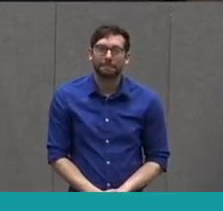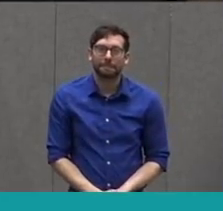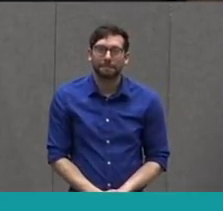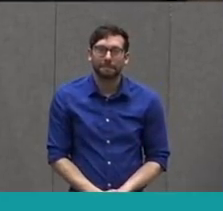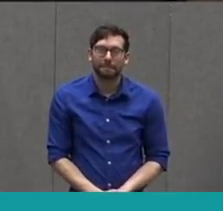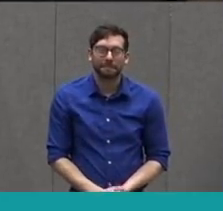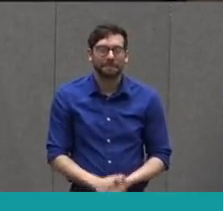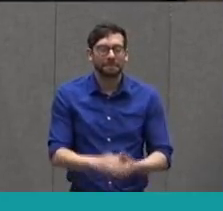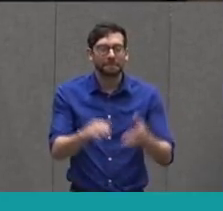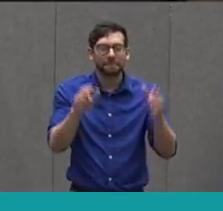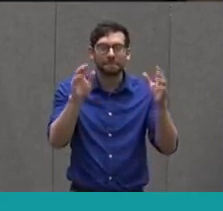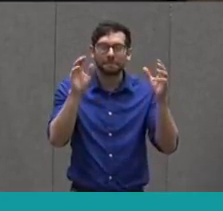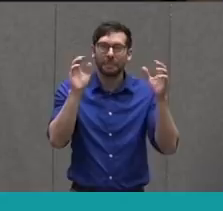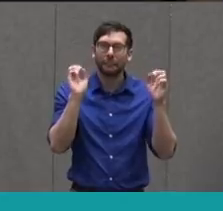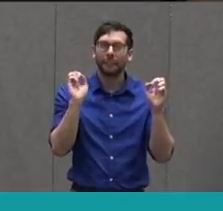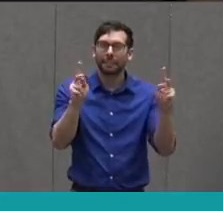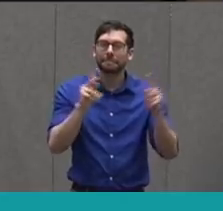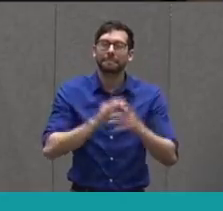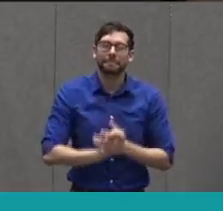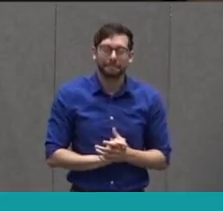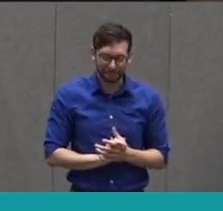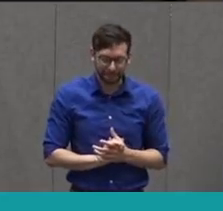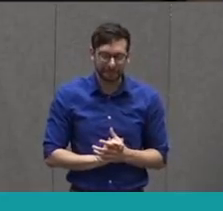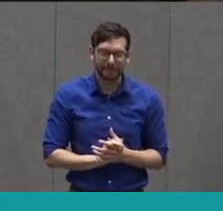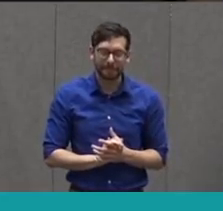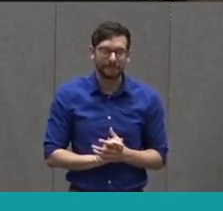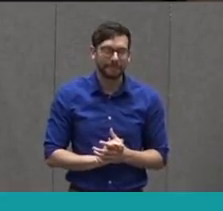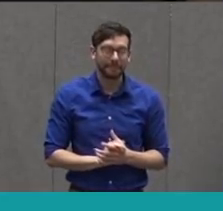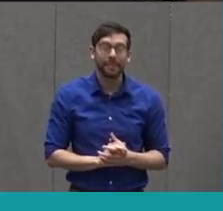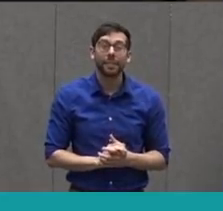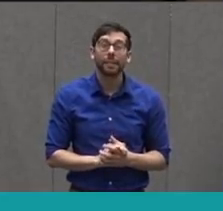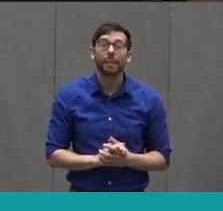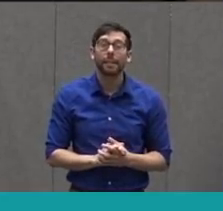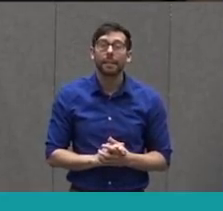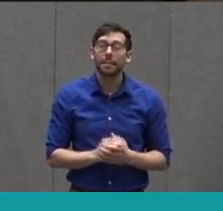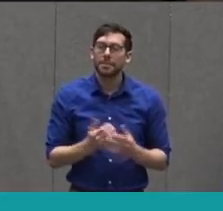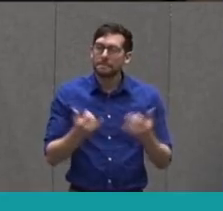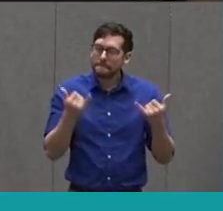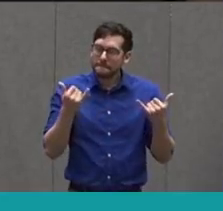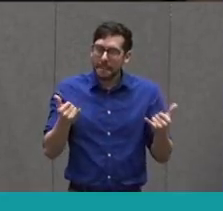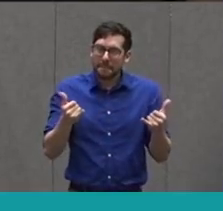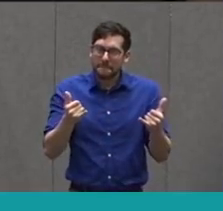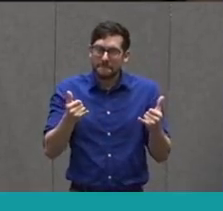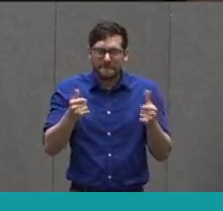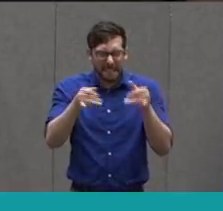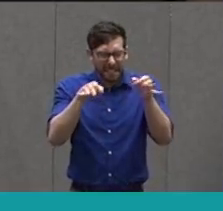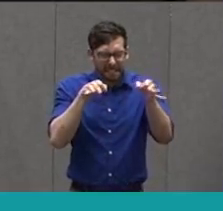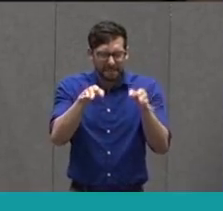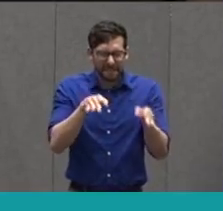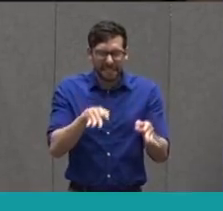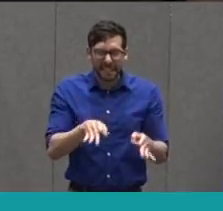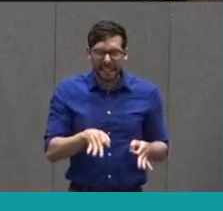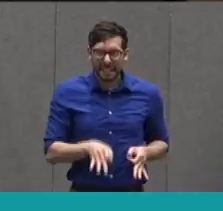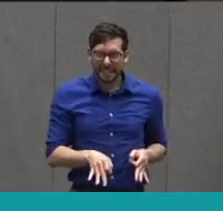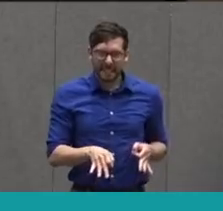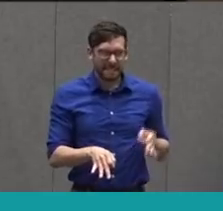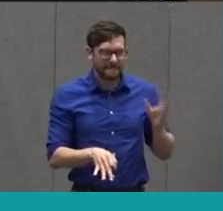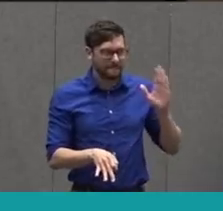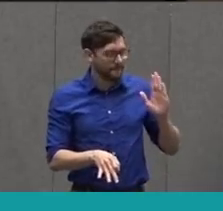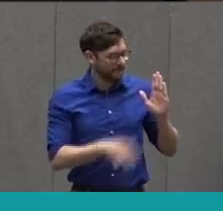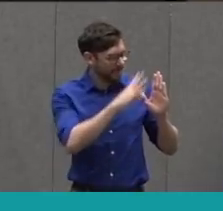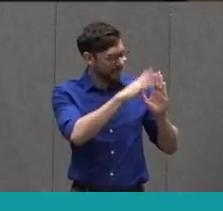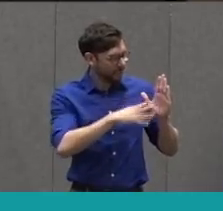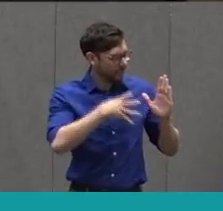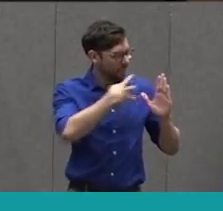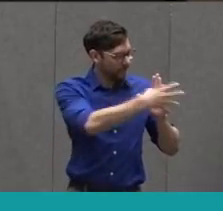All right, so what I would like to do is just let's talk a little bit about this place value chart that I did. So